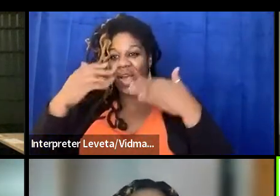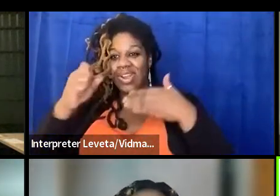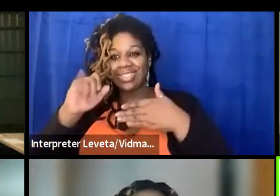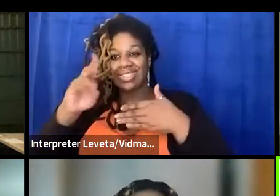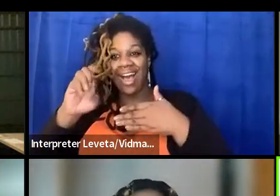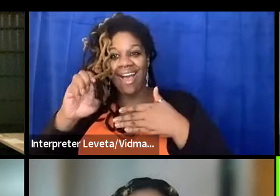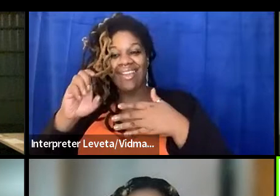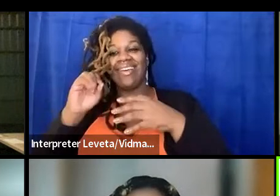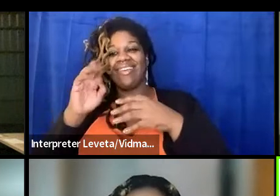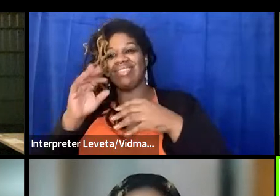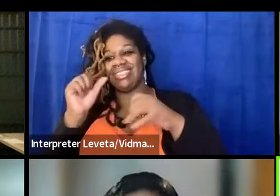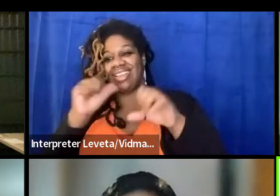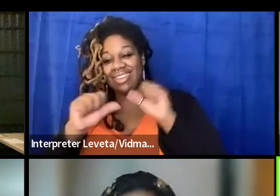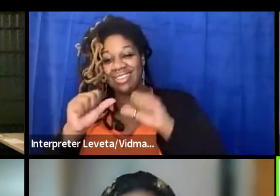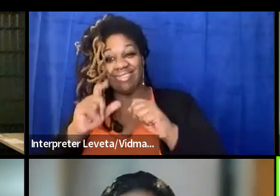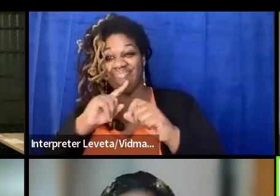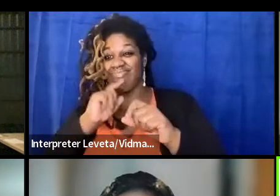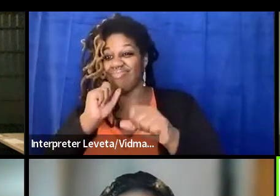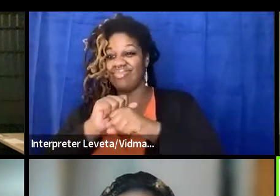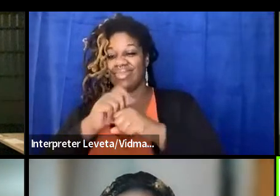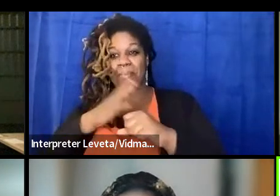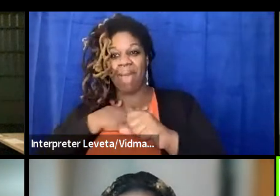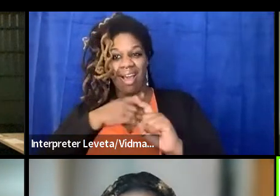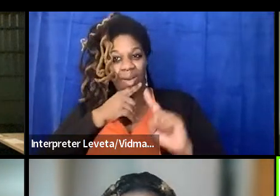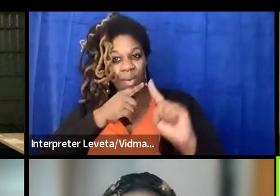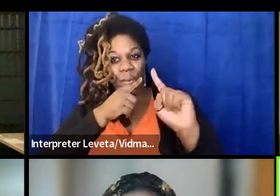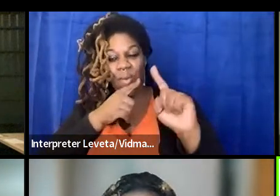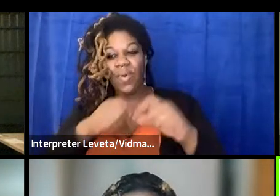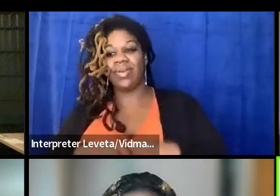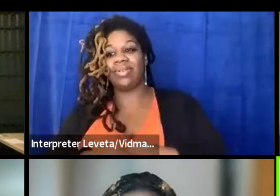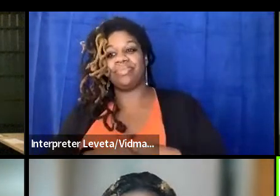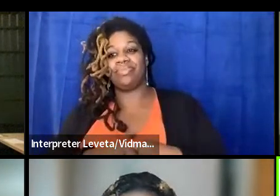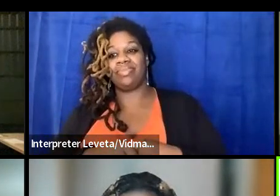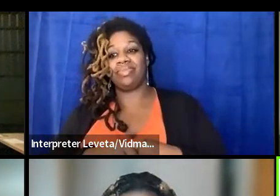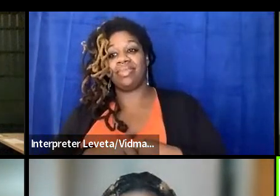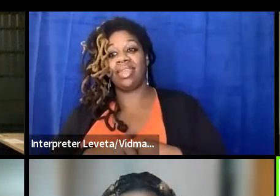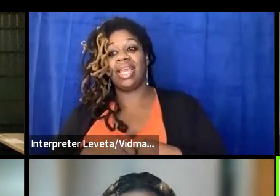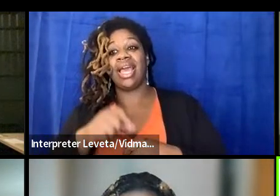every day. But I do